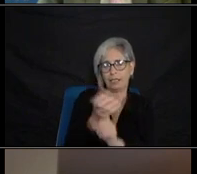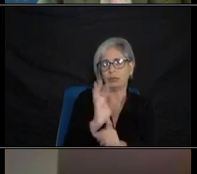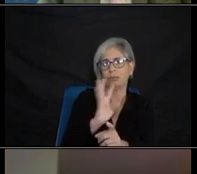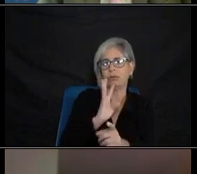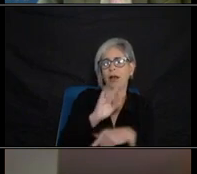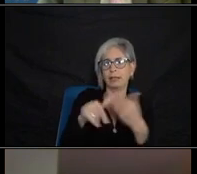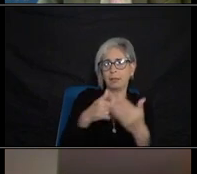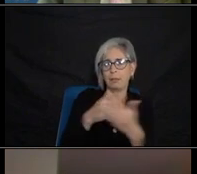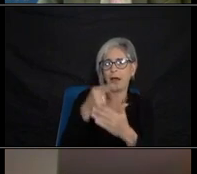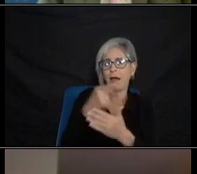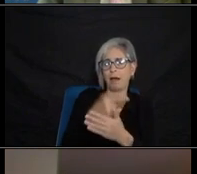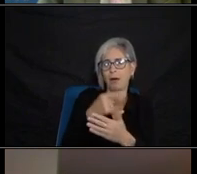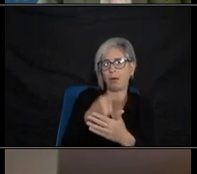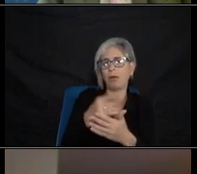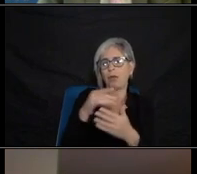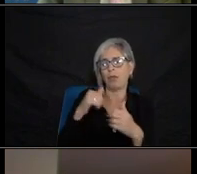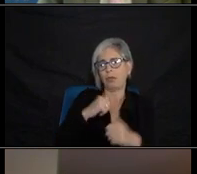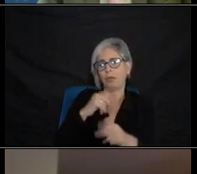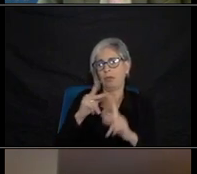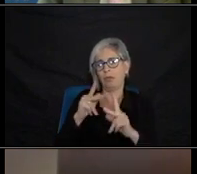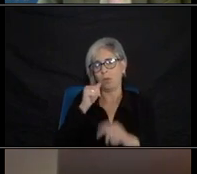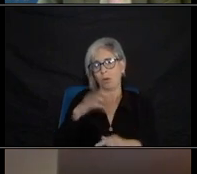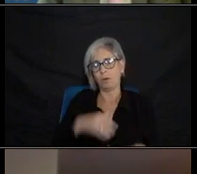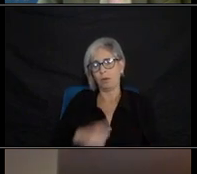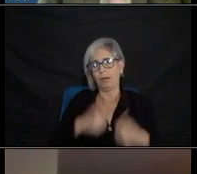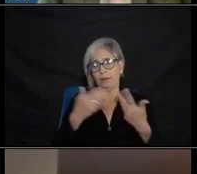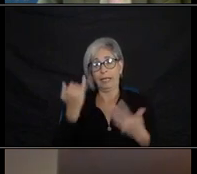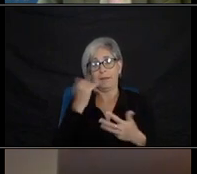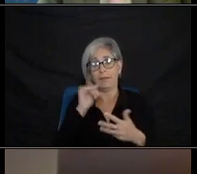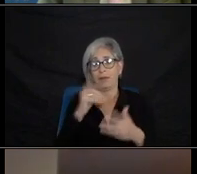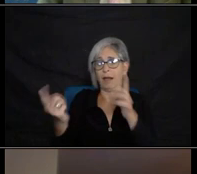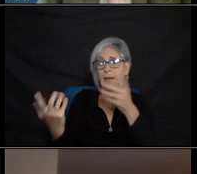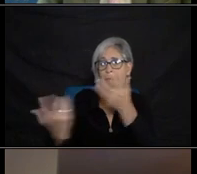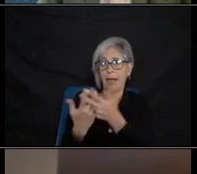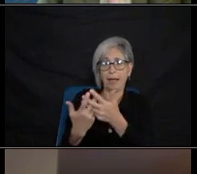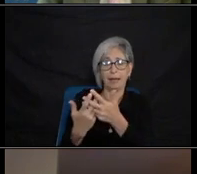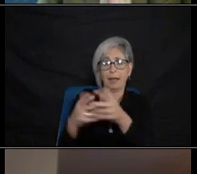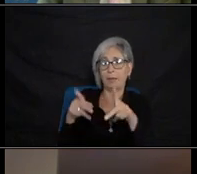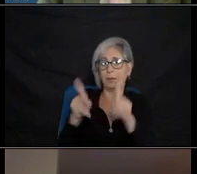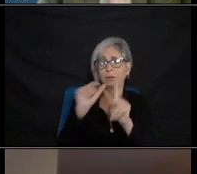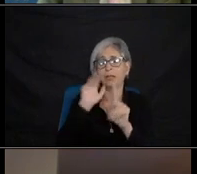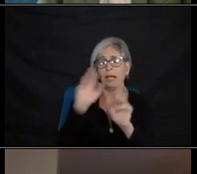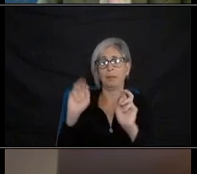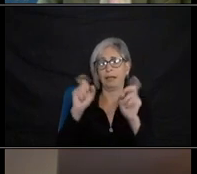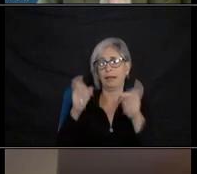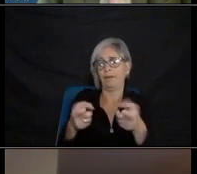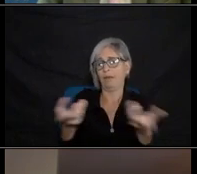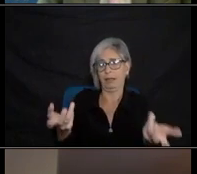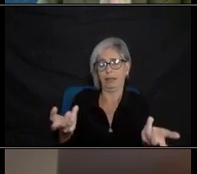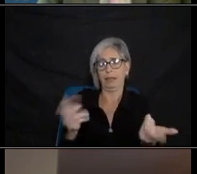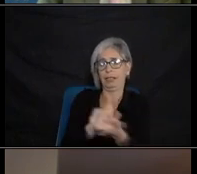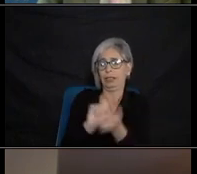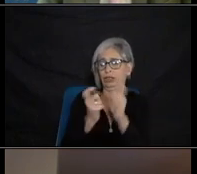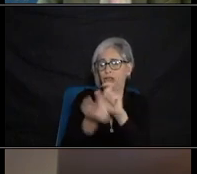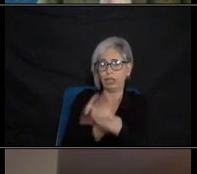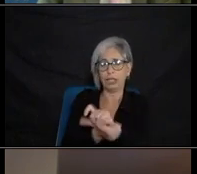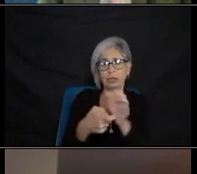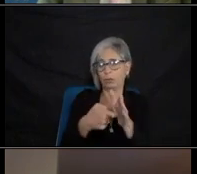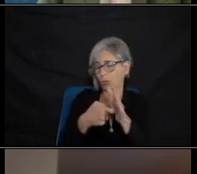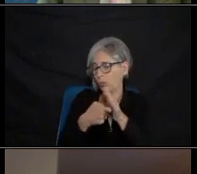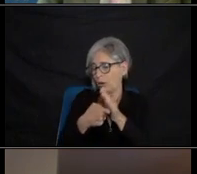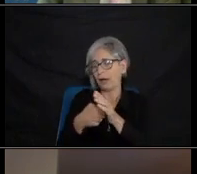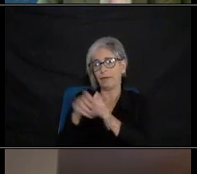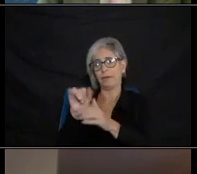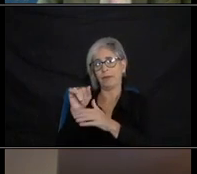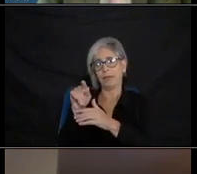the residents, those are not met, the permit will not be issued. If there are changes required to the site